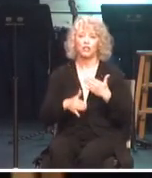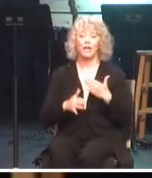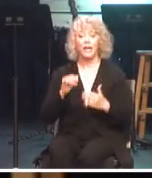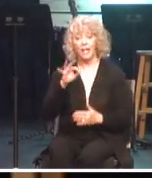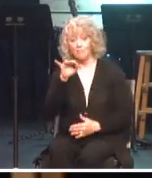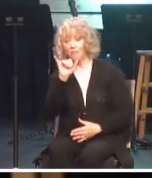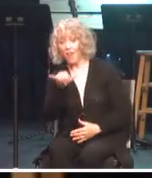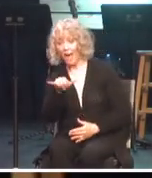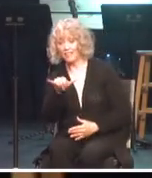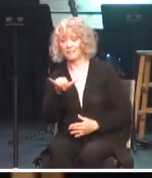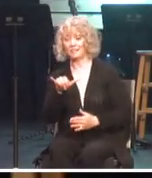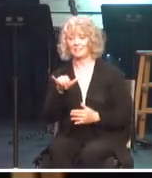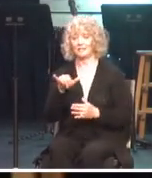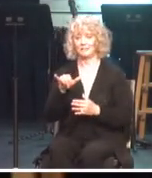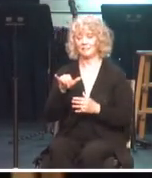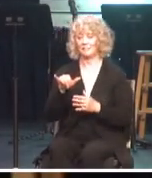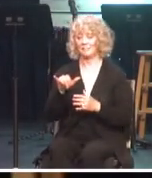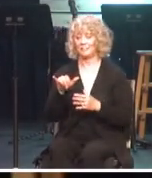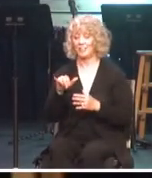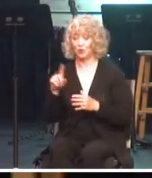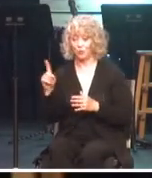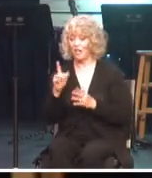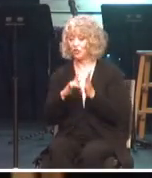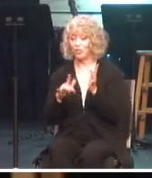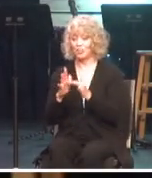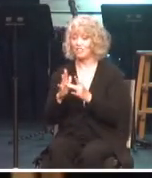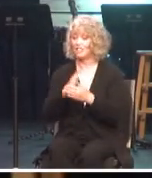If this is where Jesus ended, there would be no gospel.